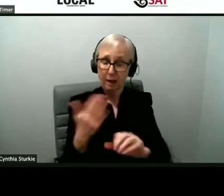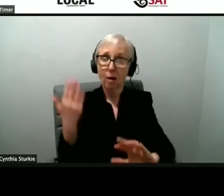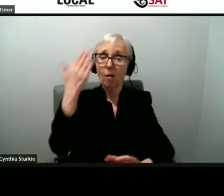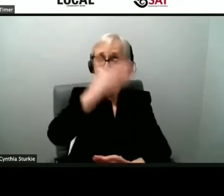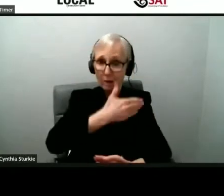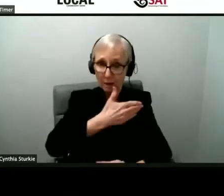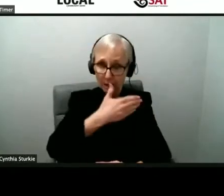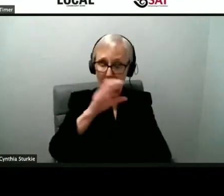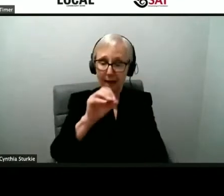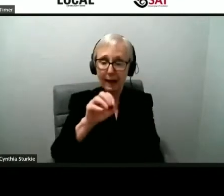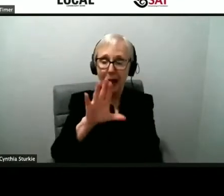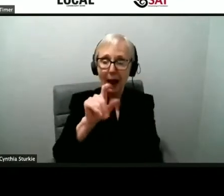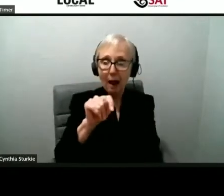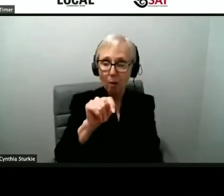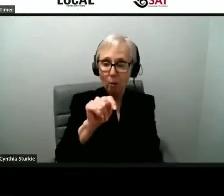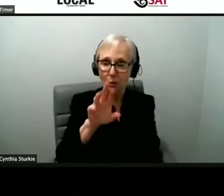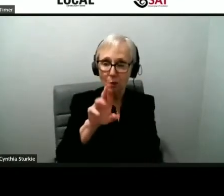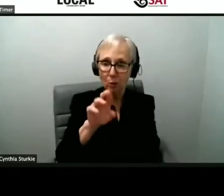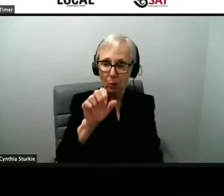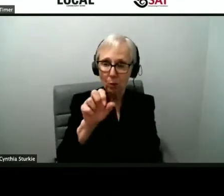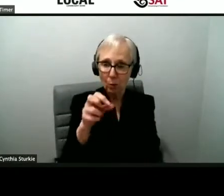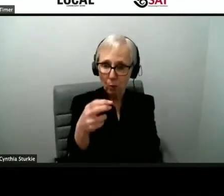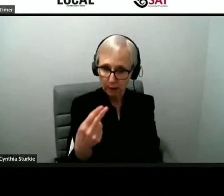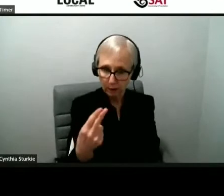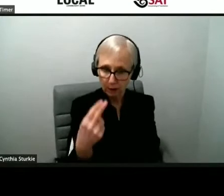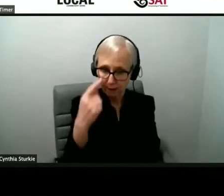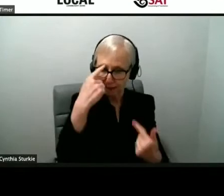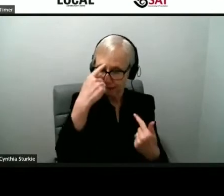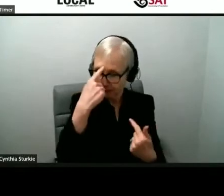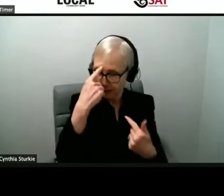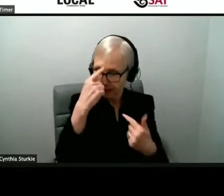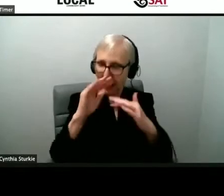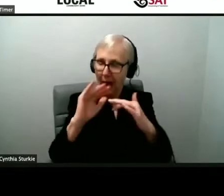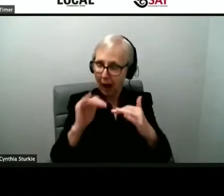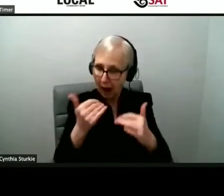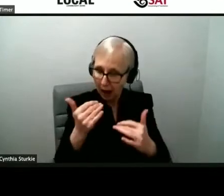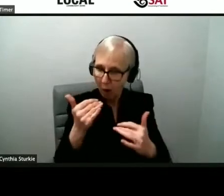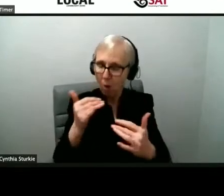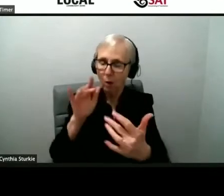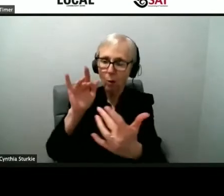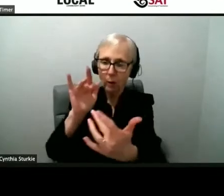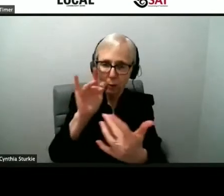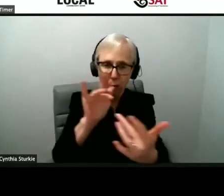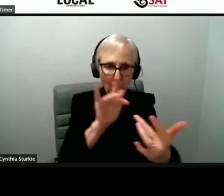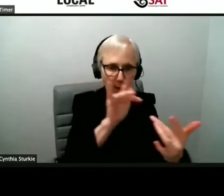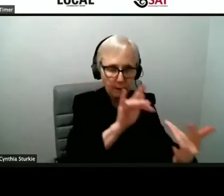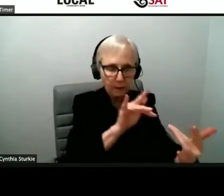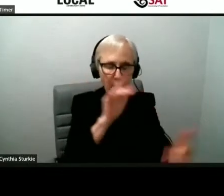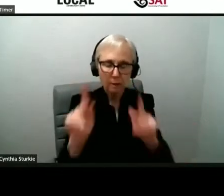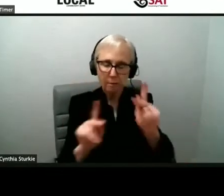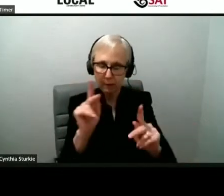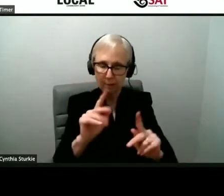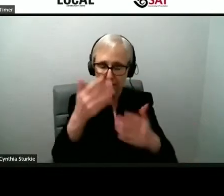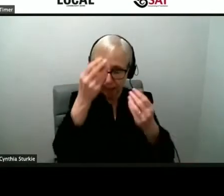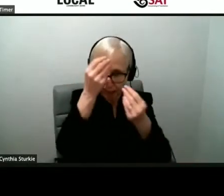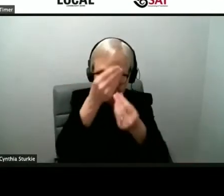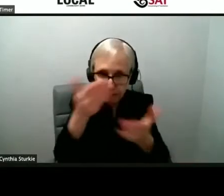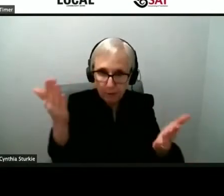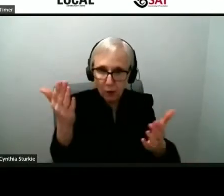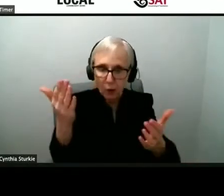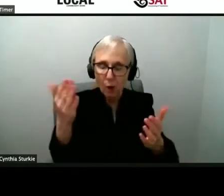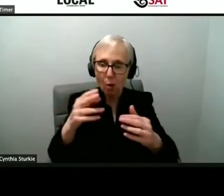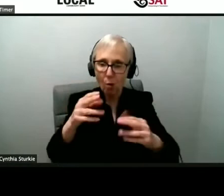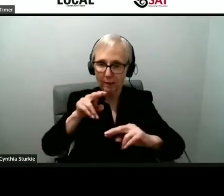in outreach. So it's thinking about how are we reaching people to fill these boards? How are we letting people know that these seats are